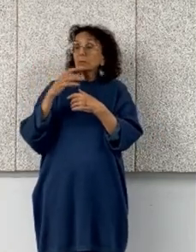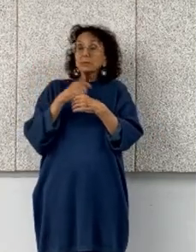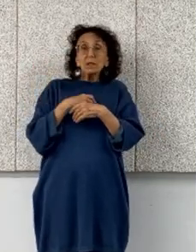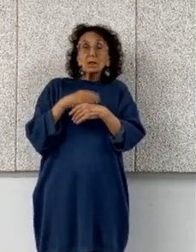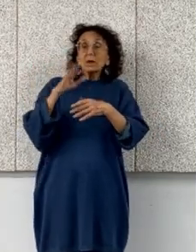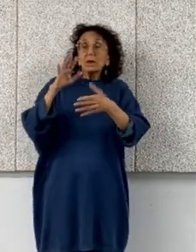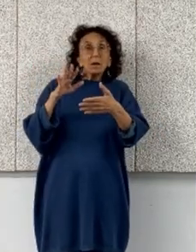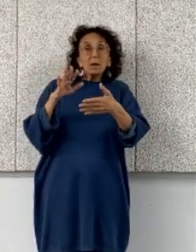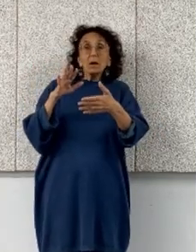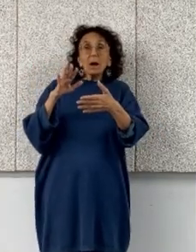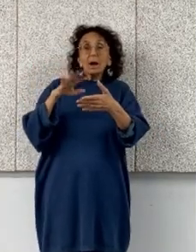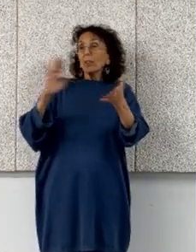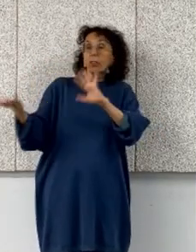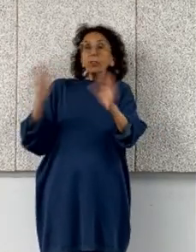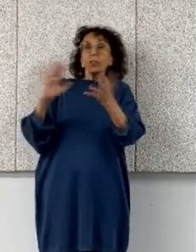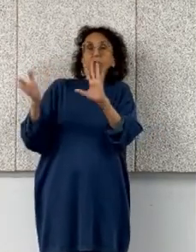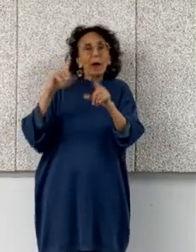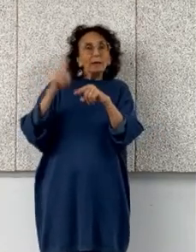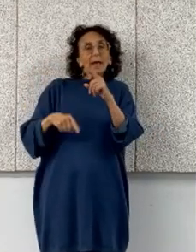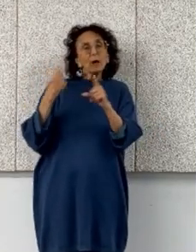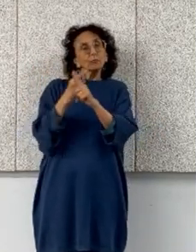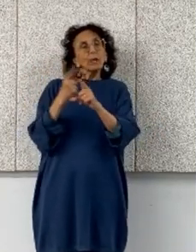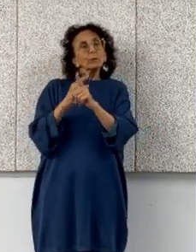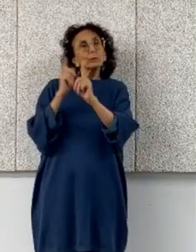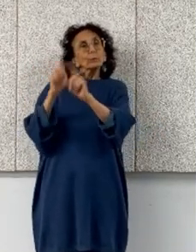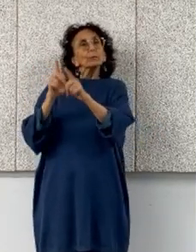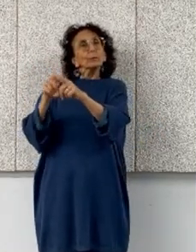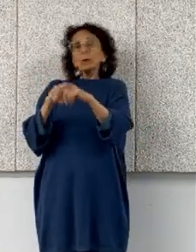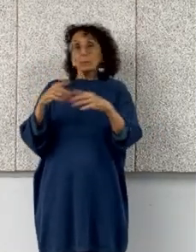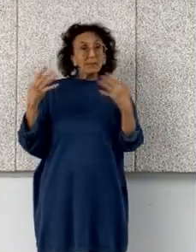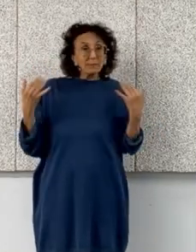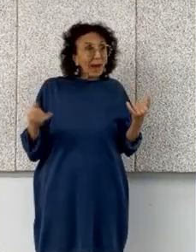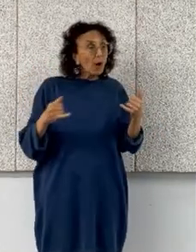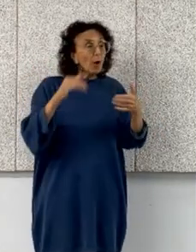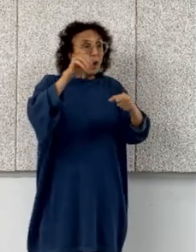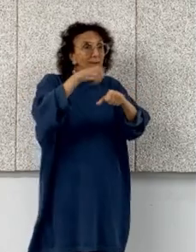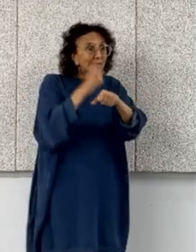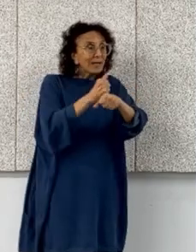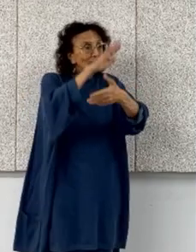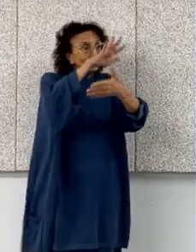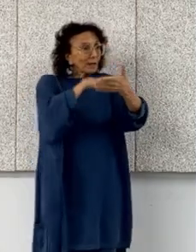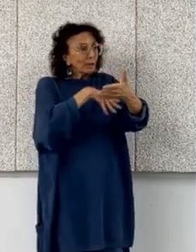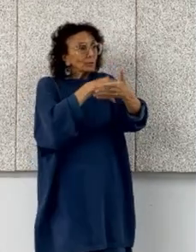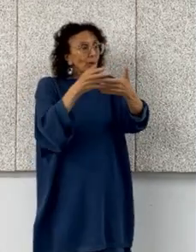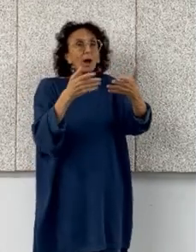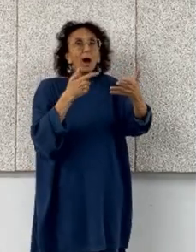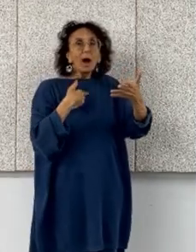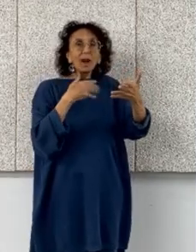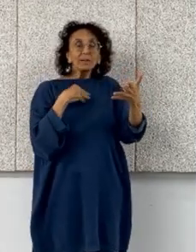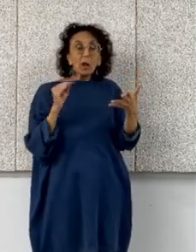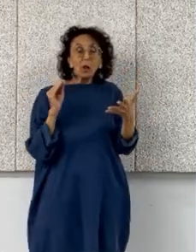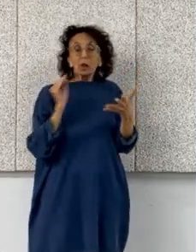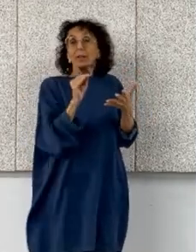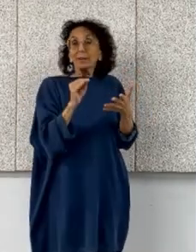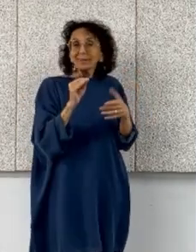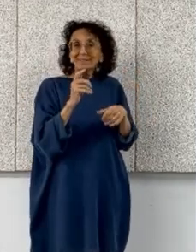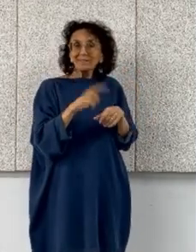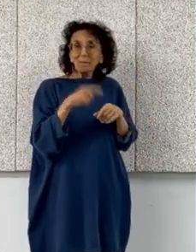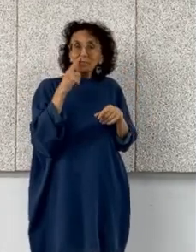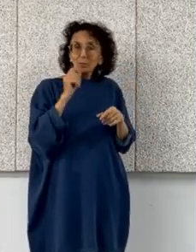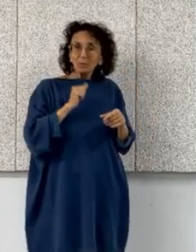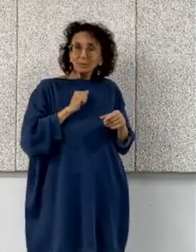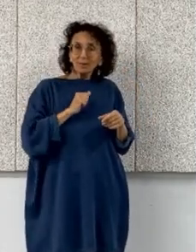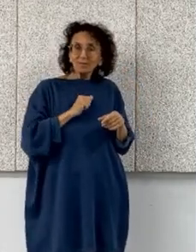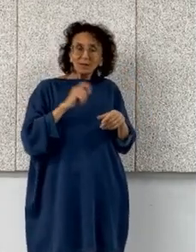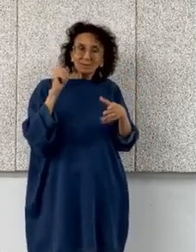this calendarized before. Uh-huh. Mm-hmm. So it's actually much easier to slip in something into a calendar slot than